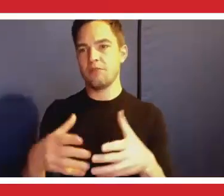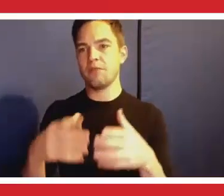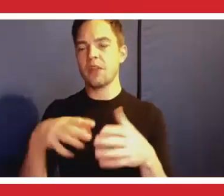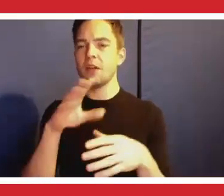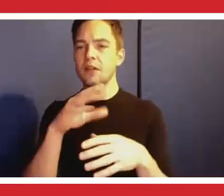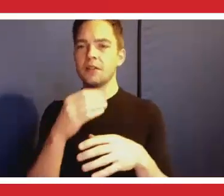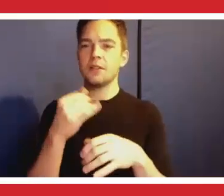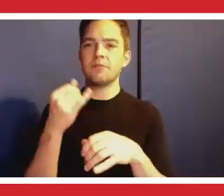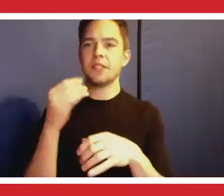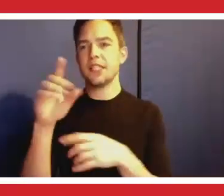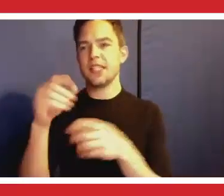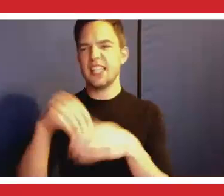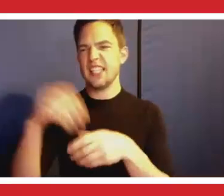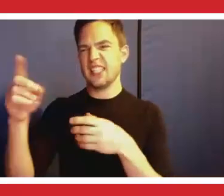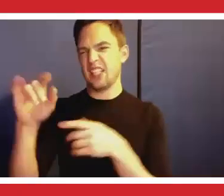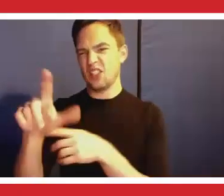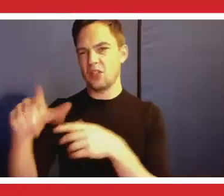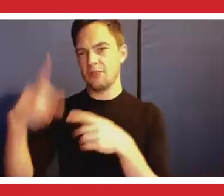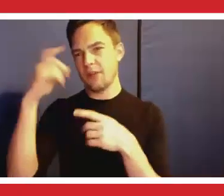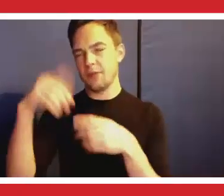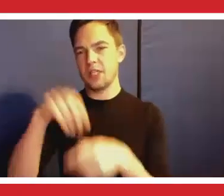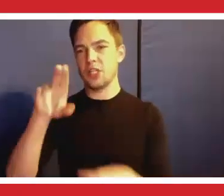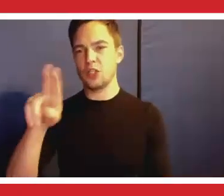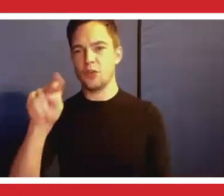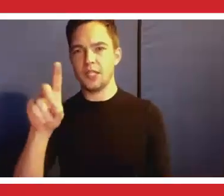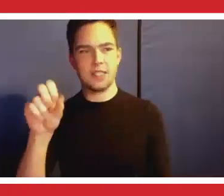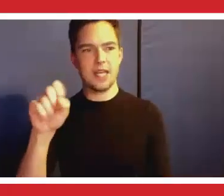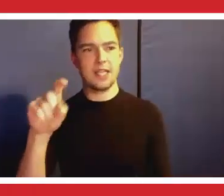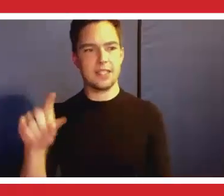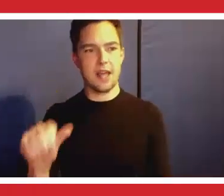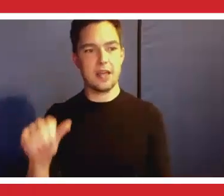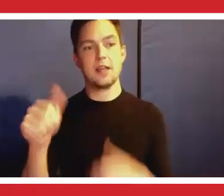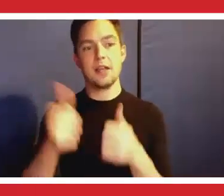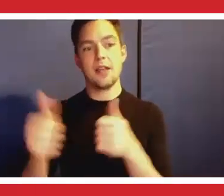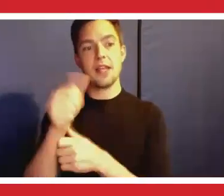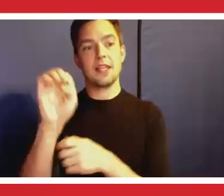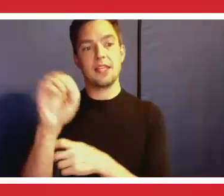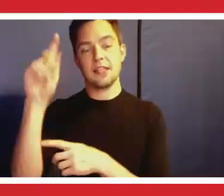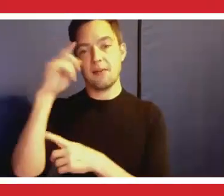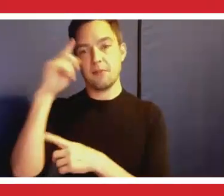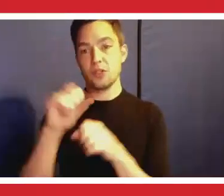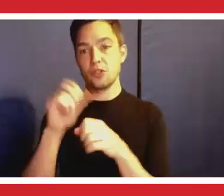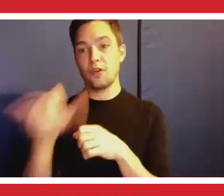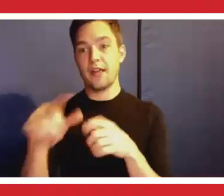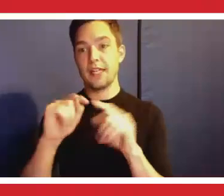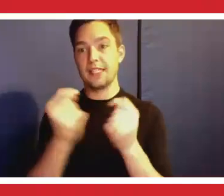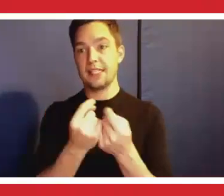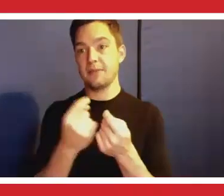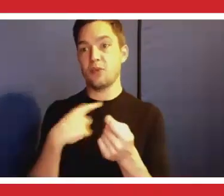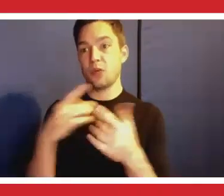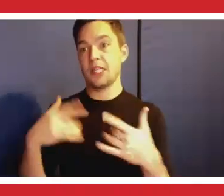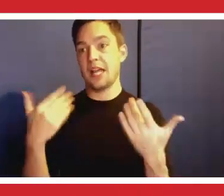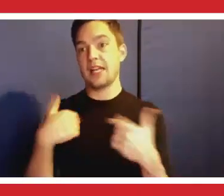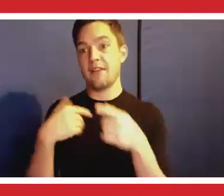and Digital Government at UN DESA and is head of the e-government survey team. So we're delighted to have you with